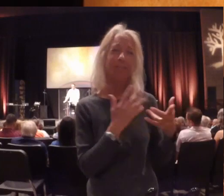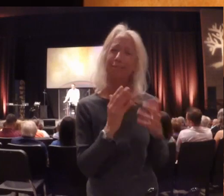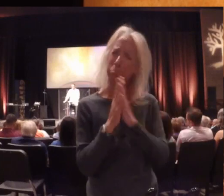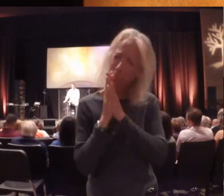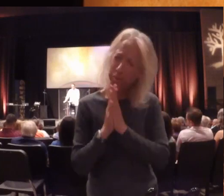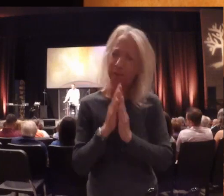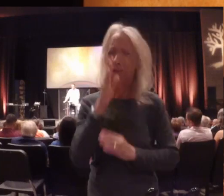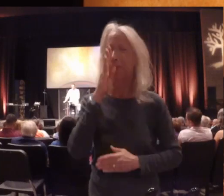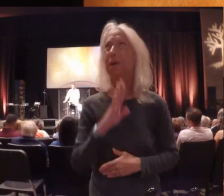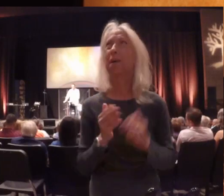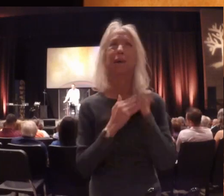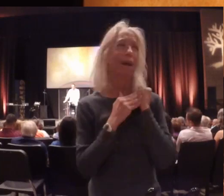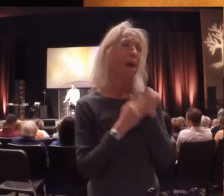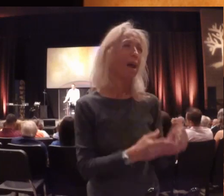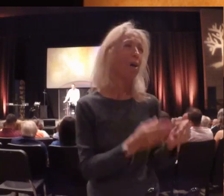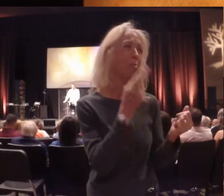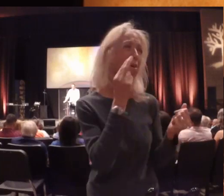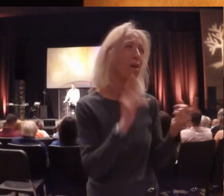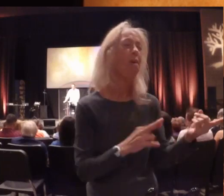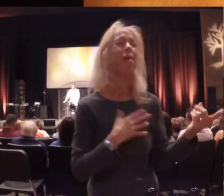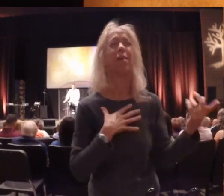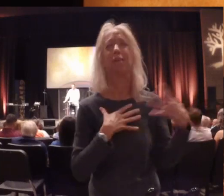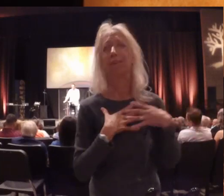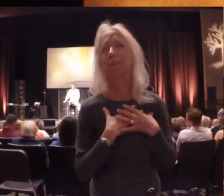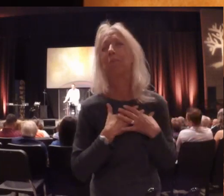just going, God, do something.